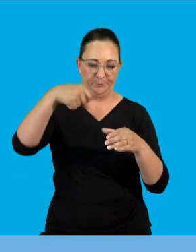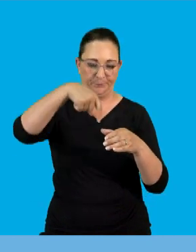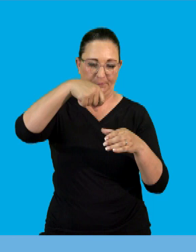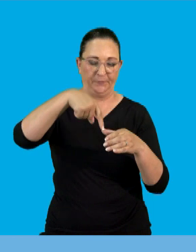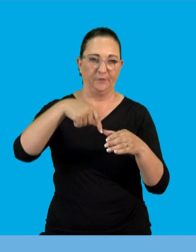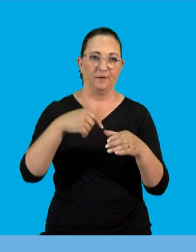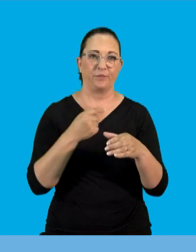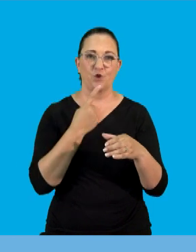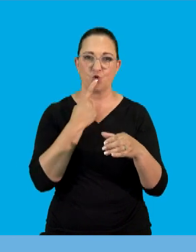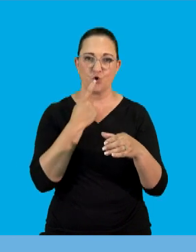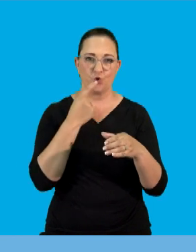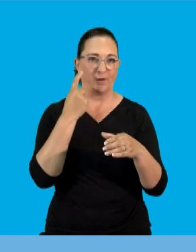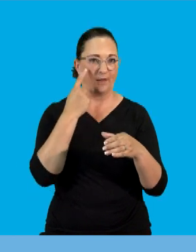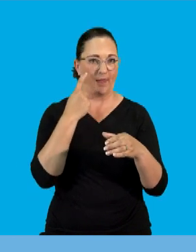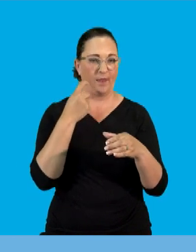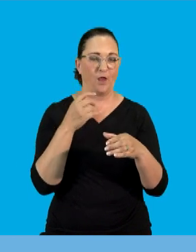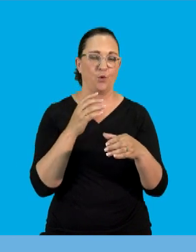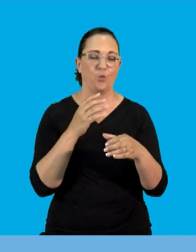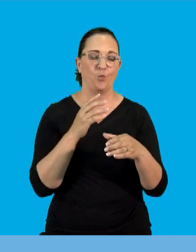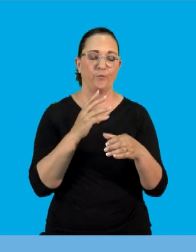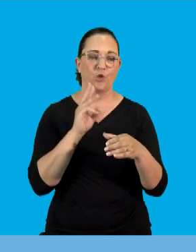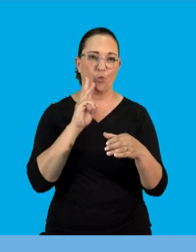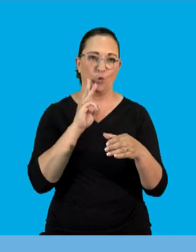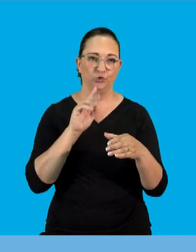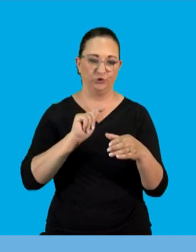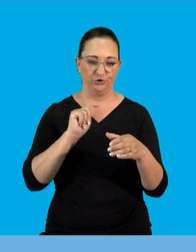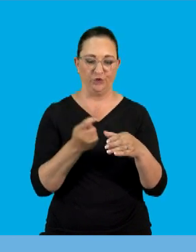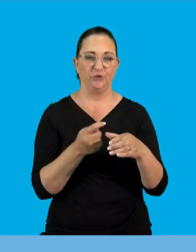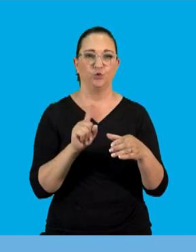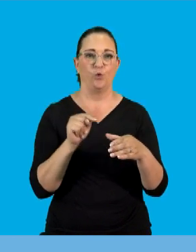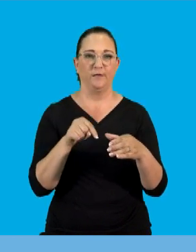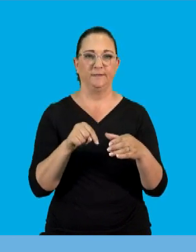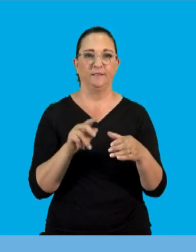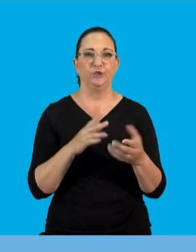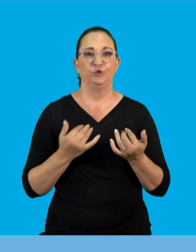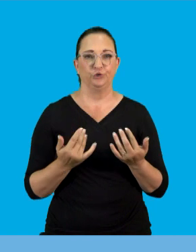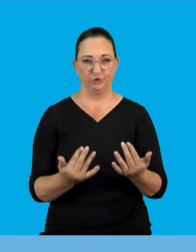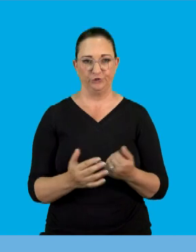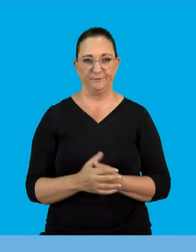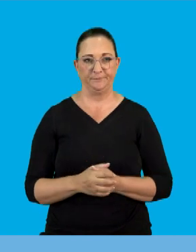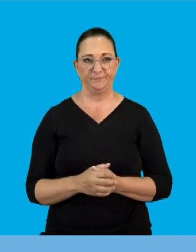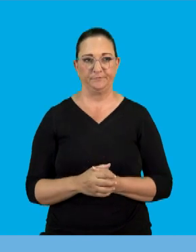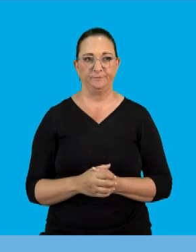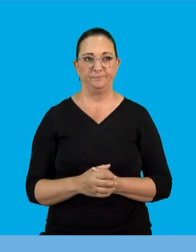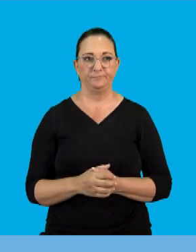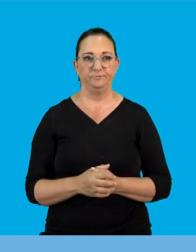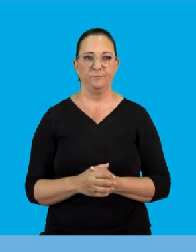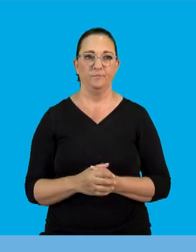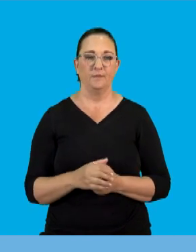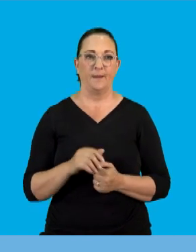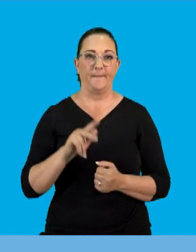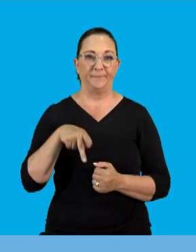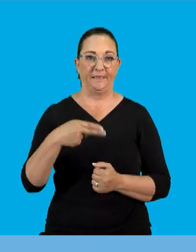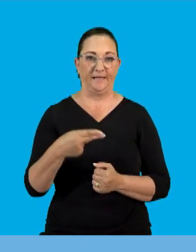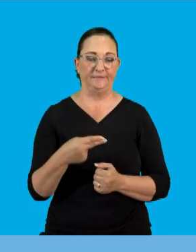and you pour the red onion water, then there's going to be a color change from violet to green. So in the neutral substance,